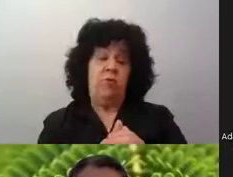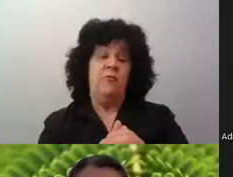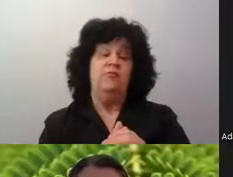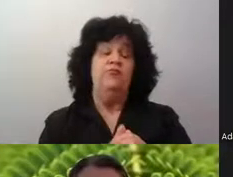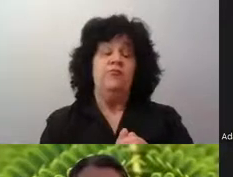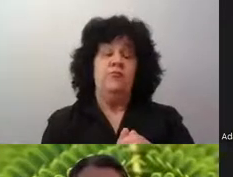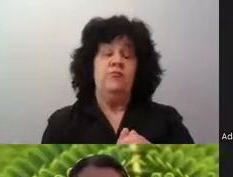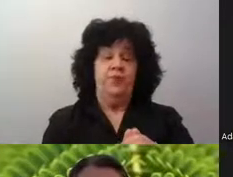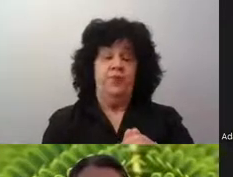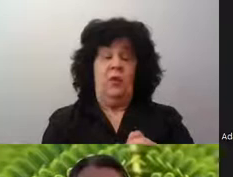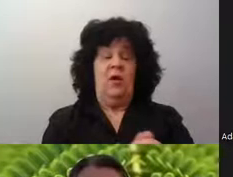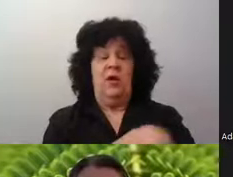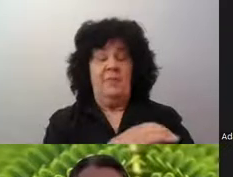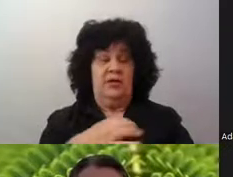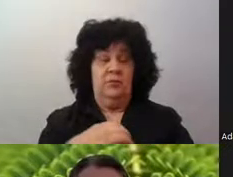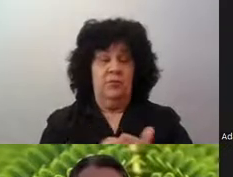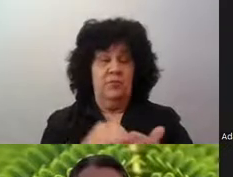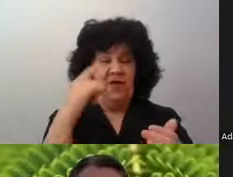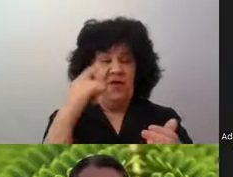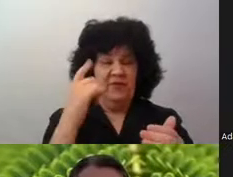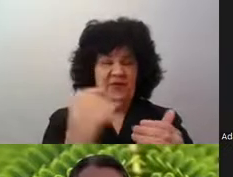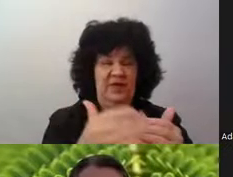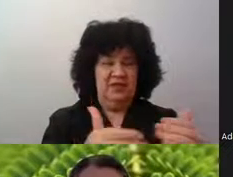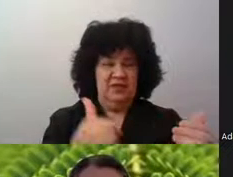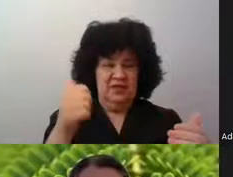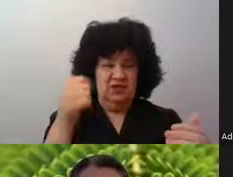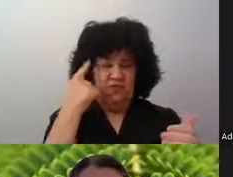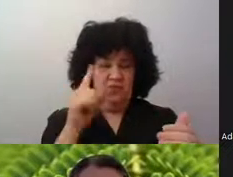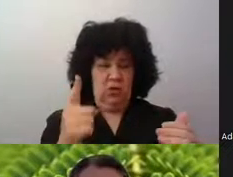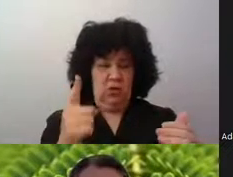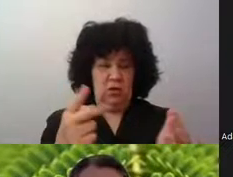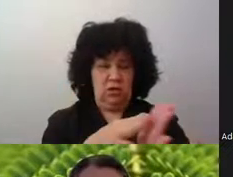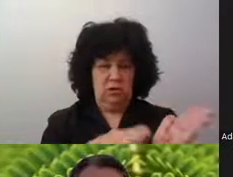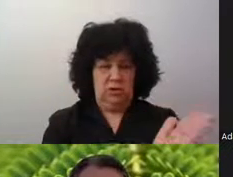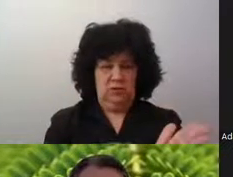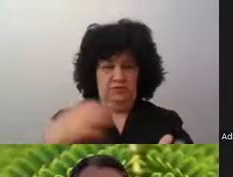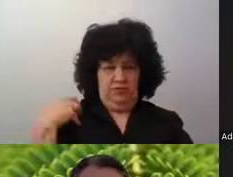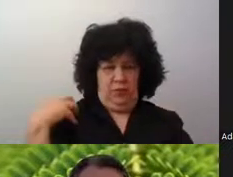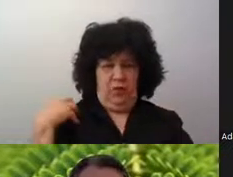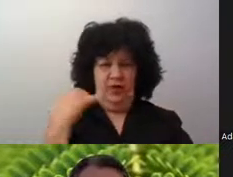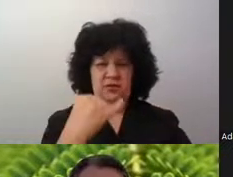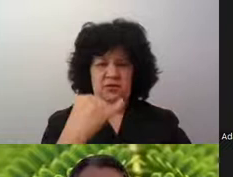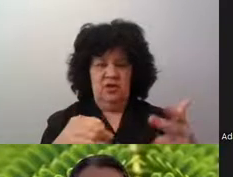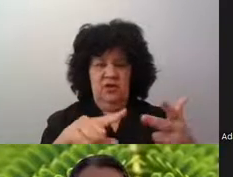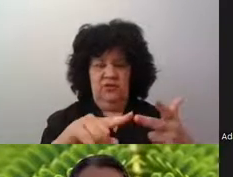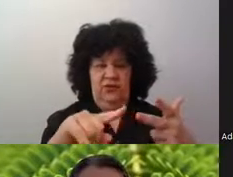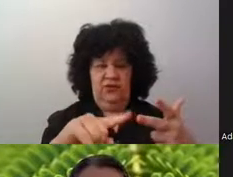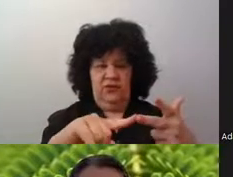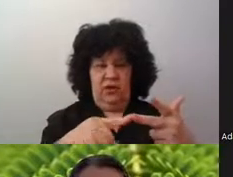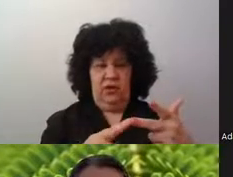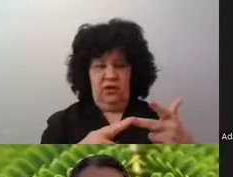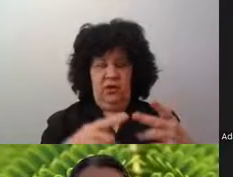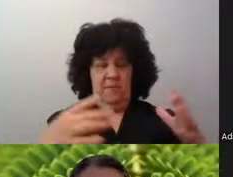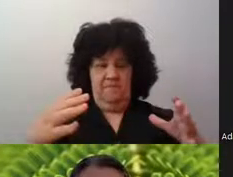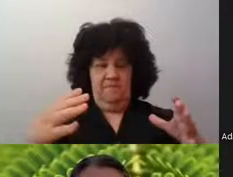think the easy button for the contracting officer is that third bucket when you infuse a compliance